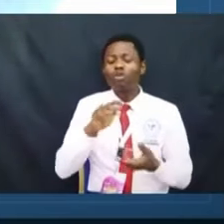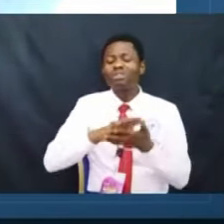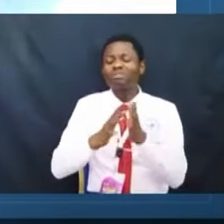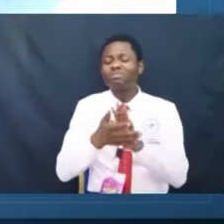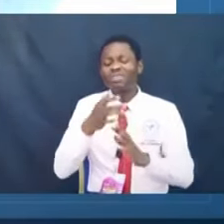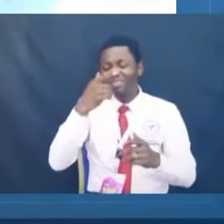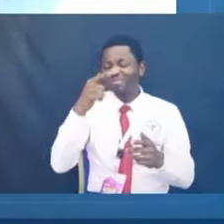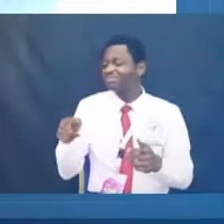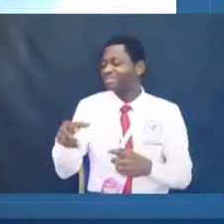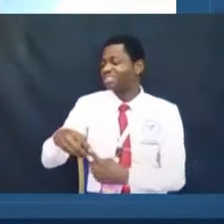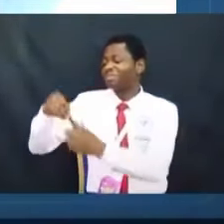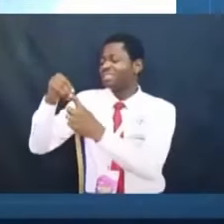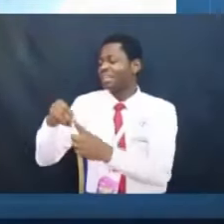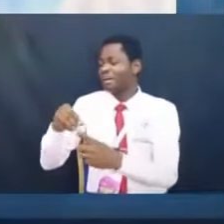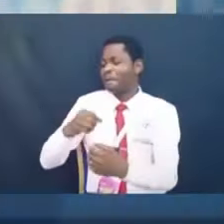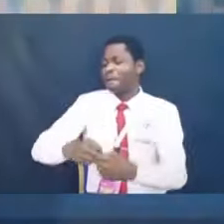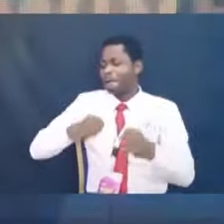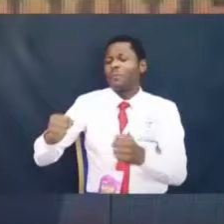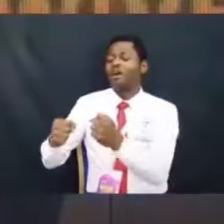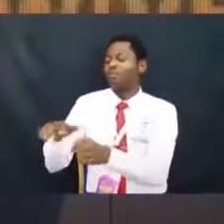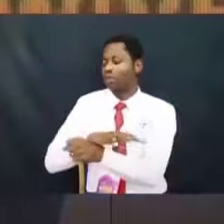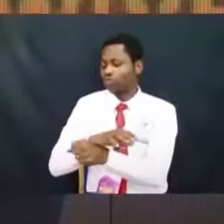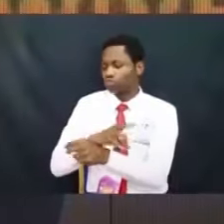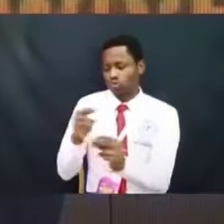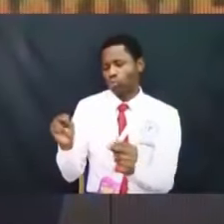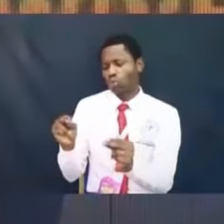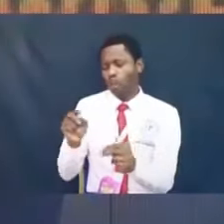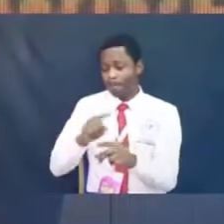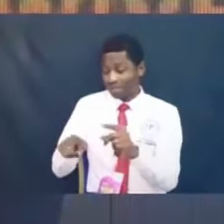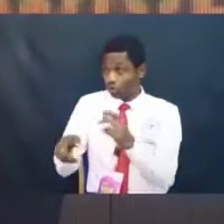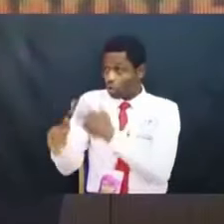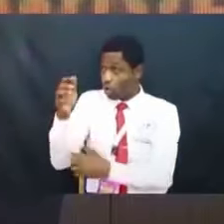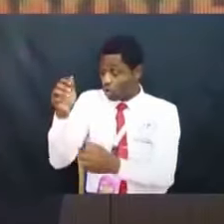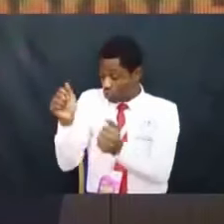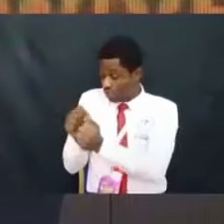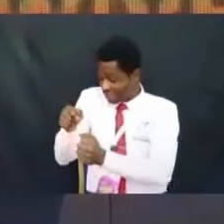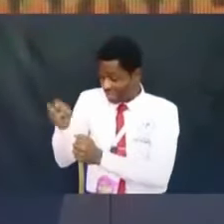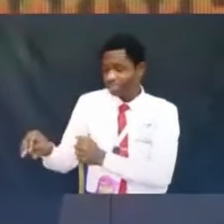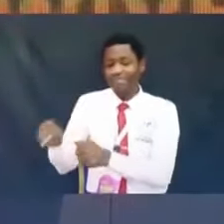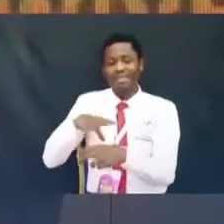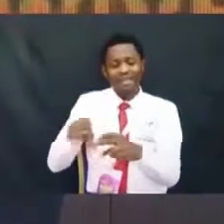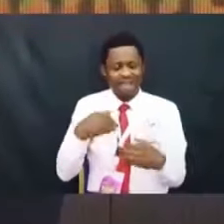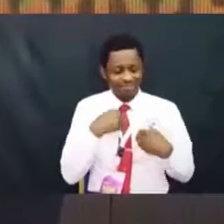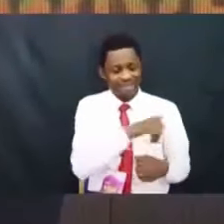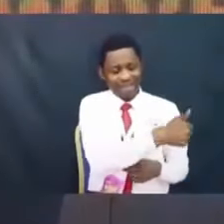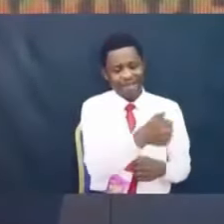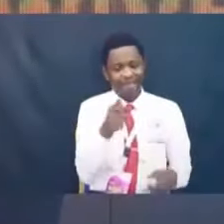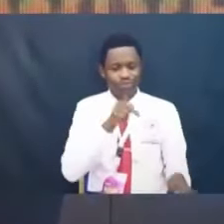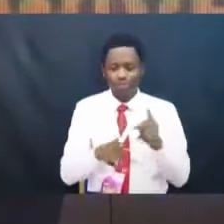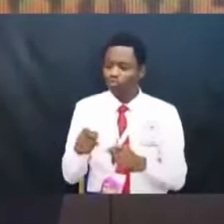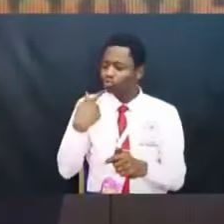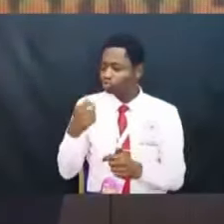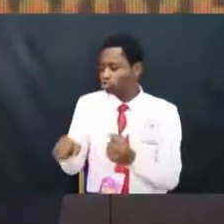superman, no. The scriptures say, God was with him, and also there were people who supported him.